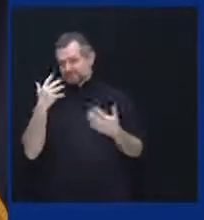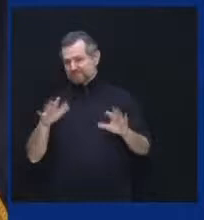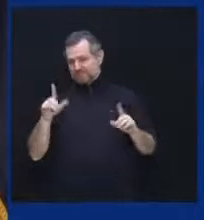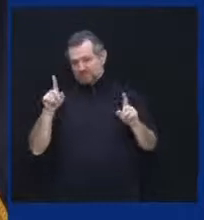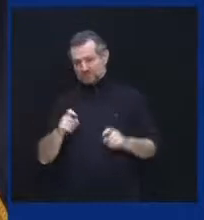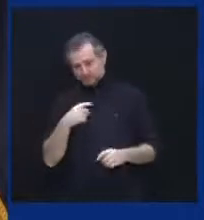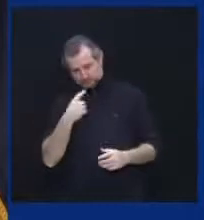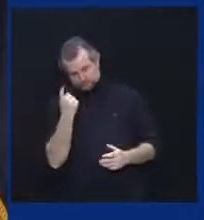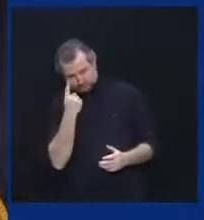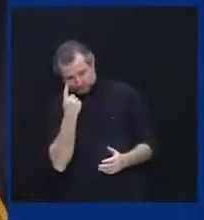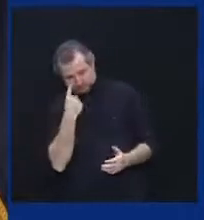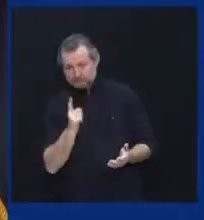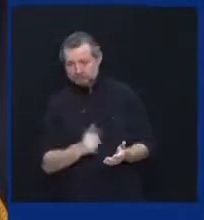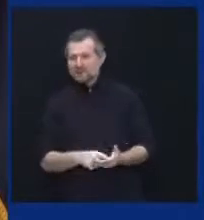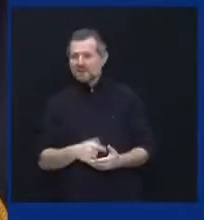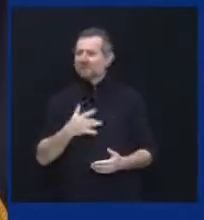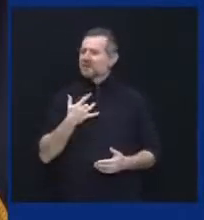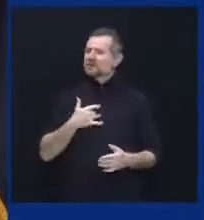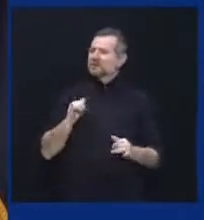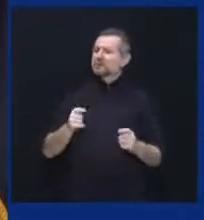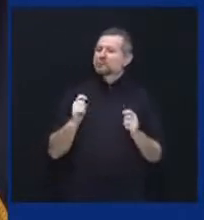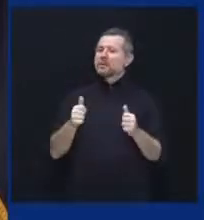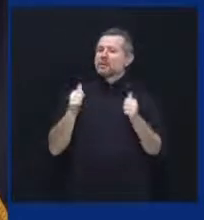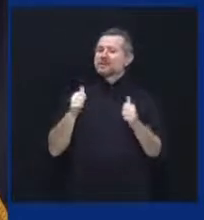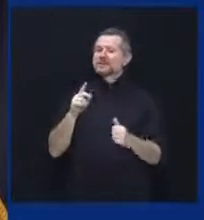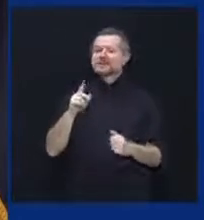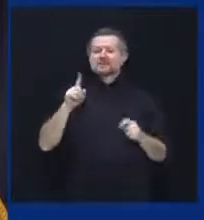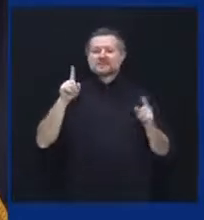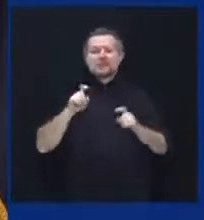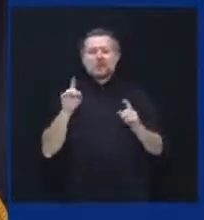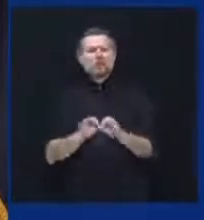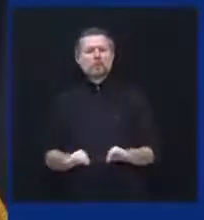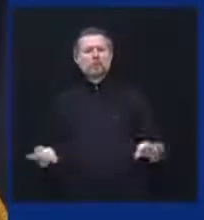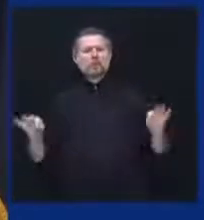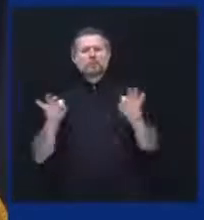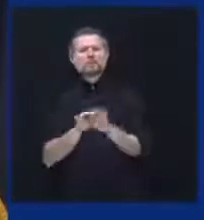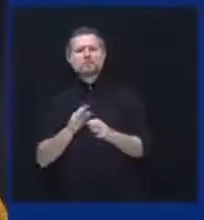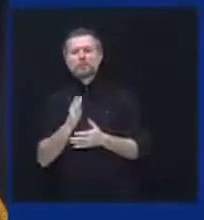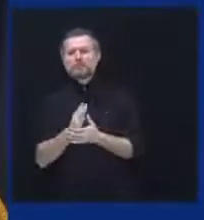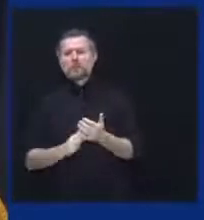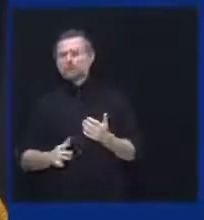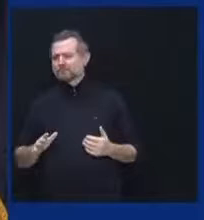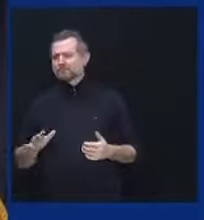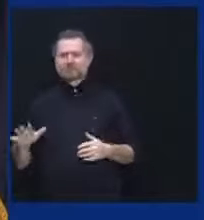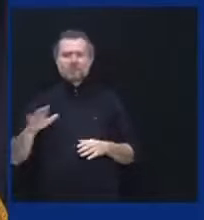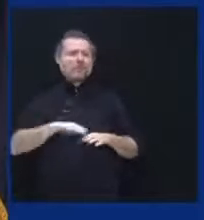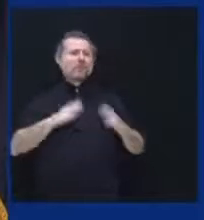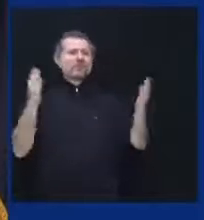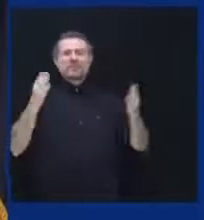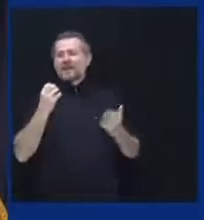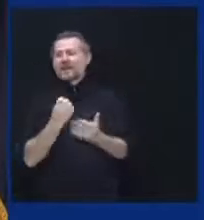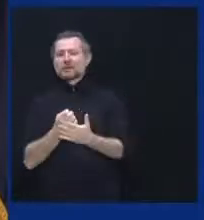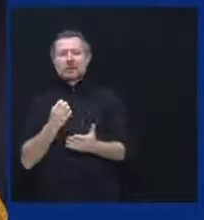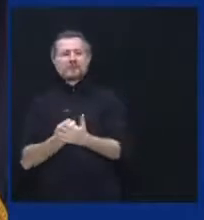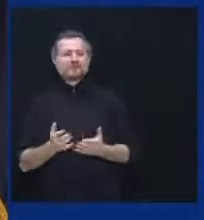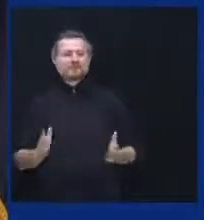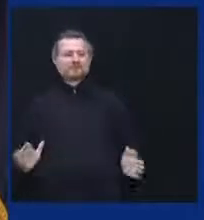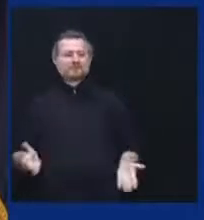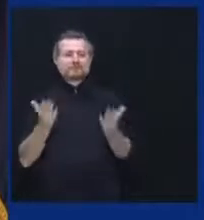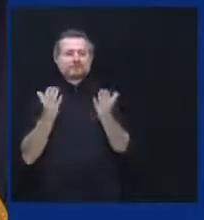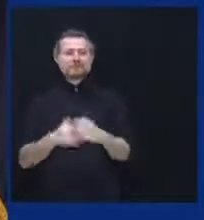I think the rapid testing is going to be a key to reopening the economy.